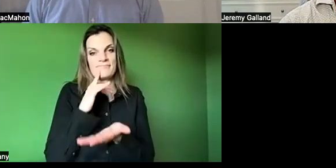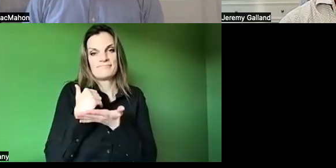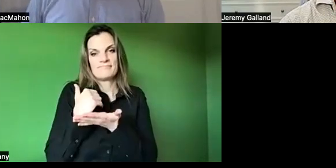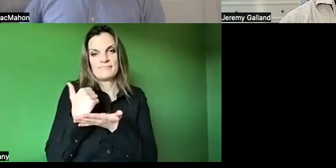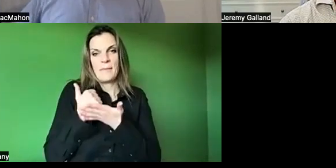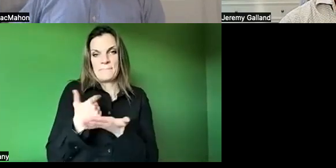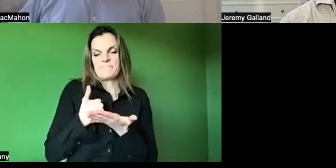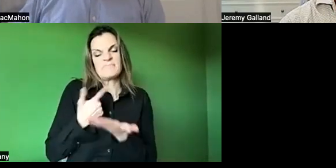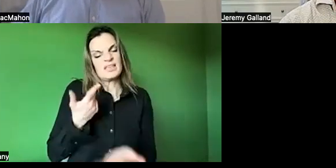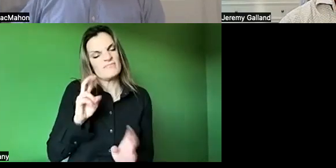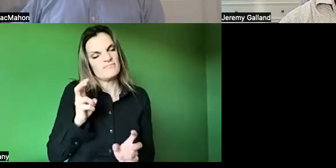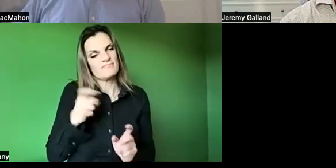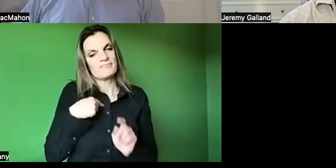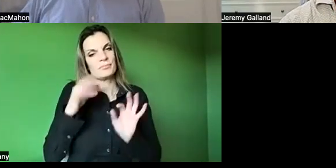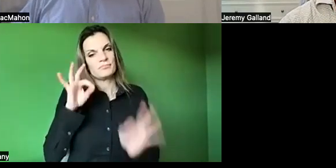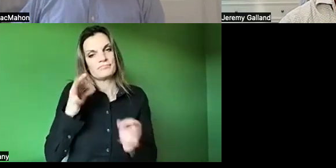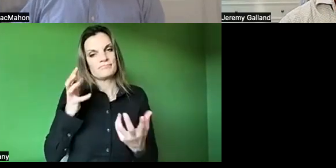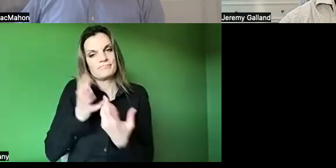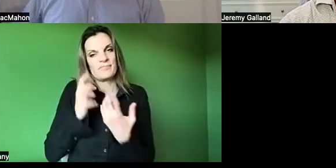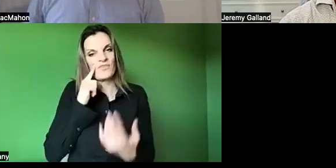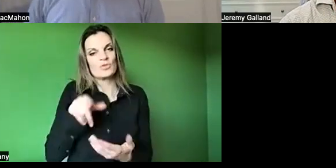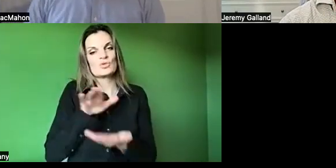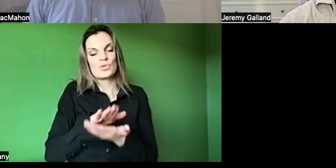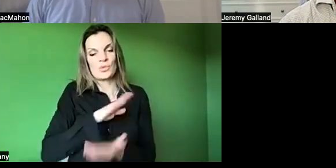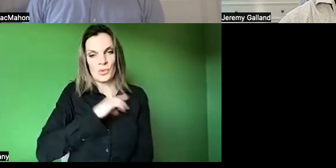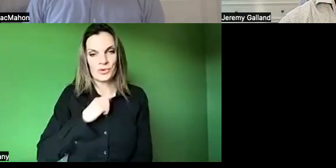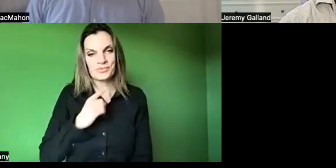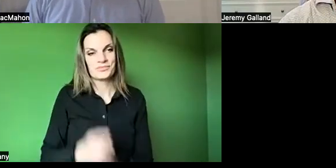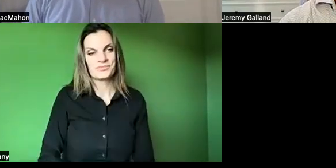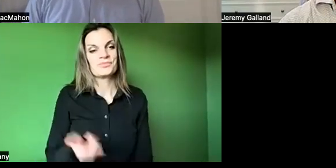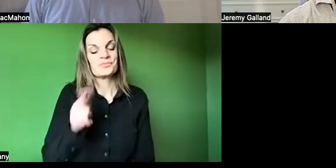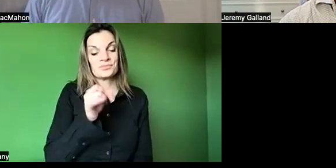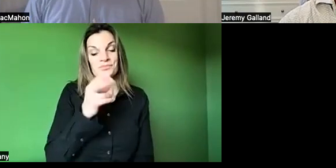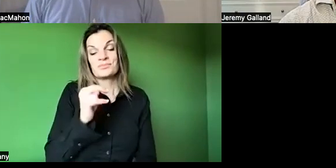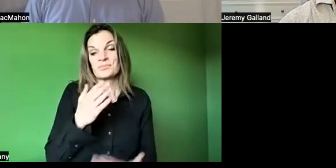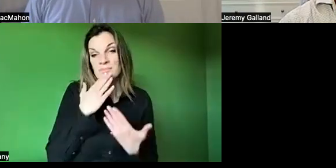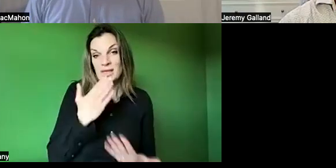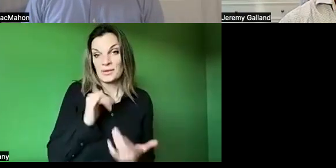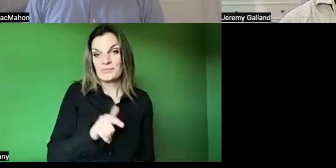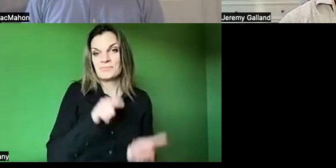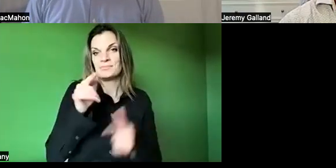school board. Okay, thank you very much. Jodie Meyer?